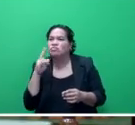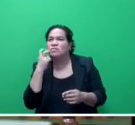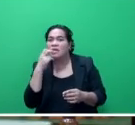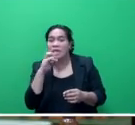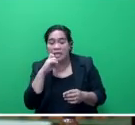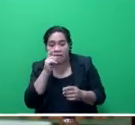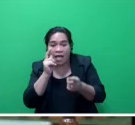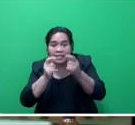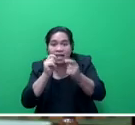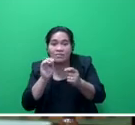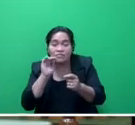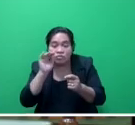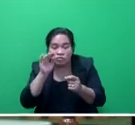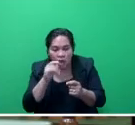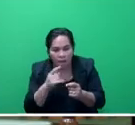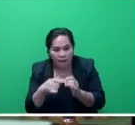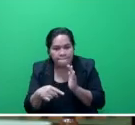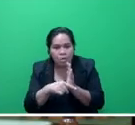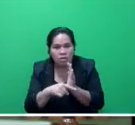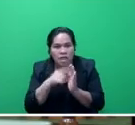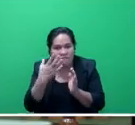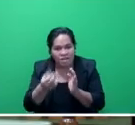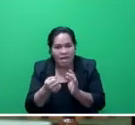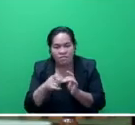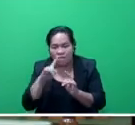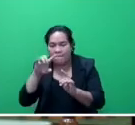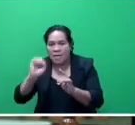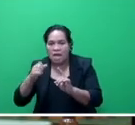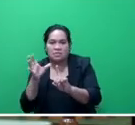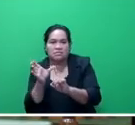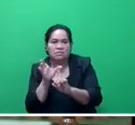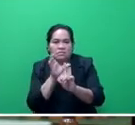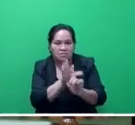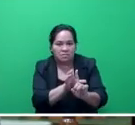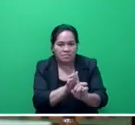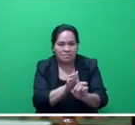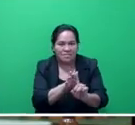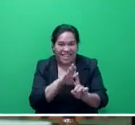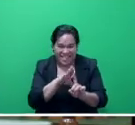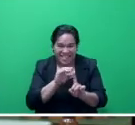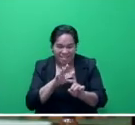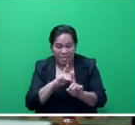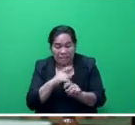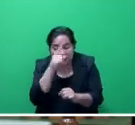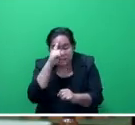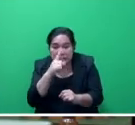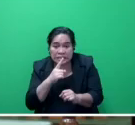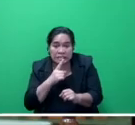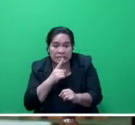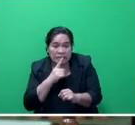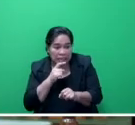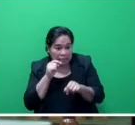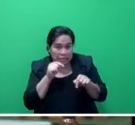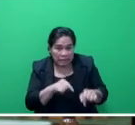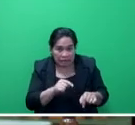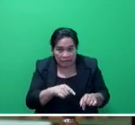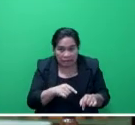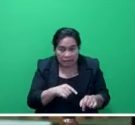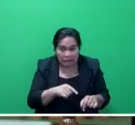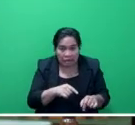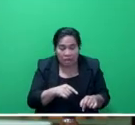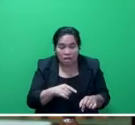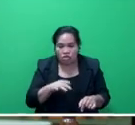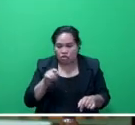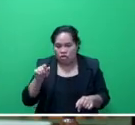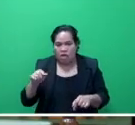for COVID-19. In case somebody comes here for a holiday, they get sick because of COVID-19, the airline